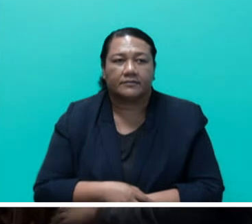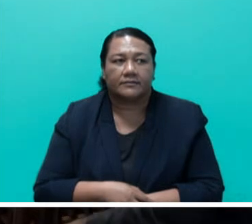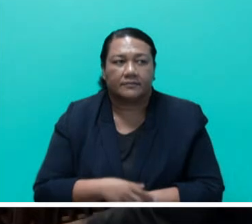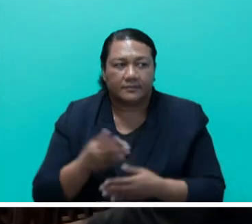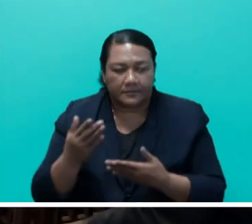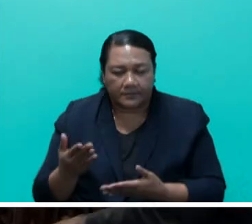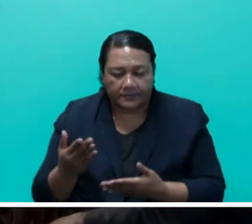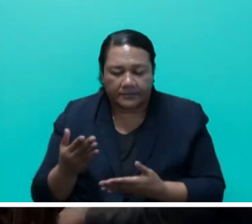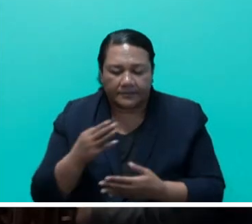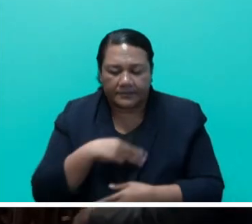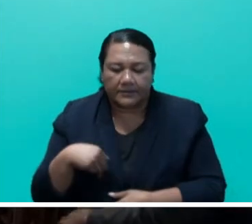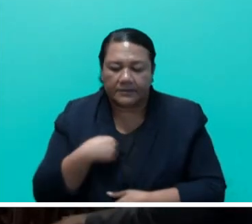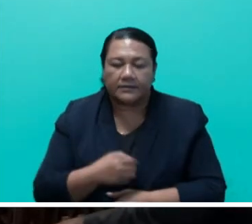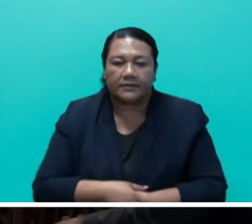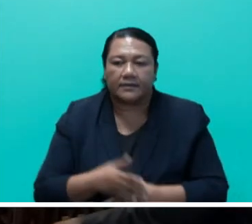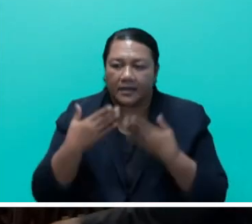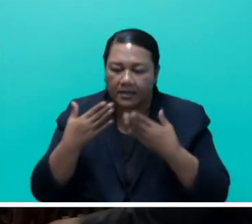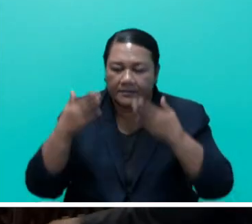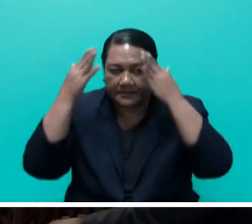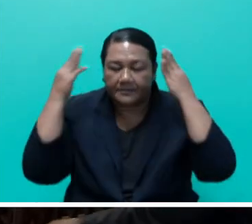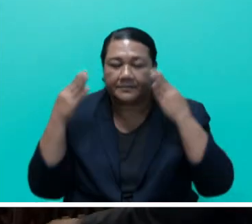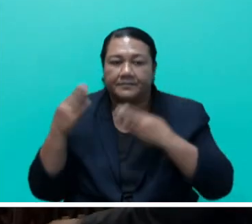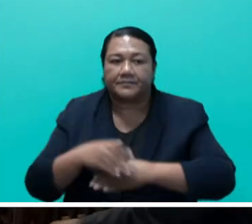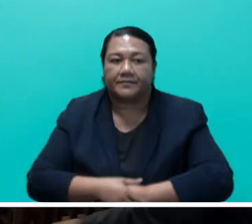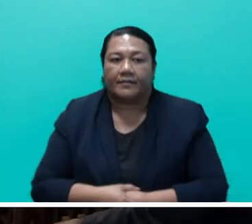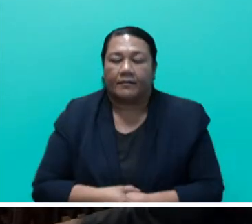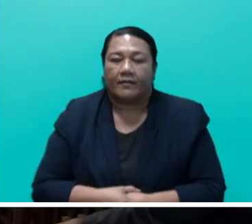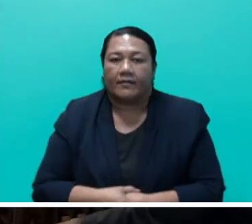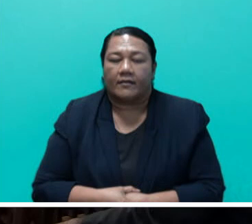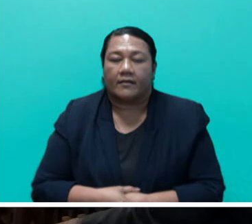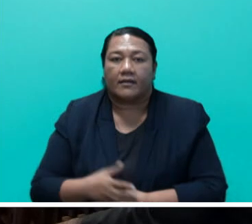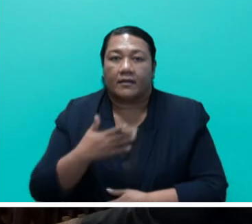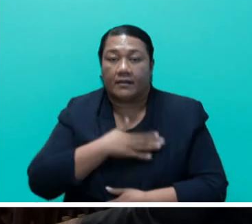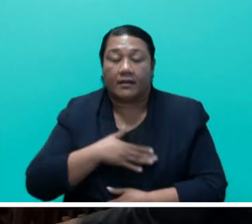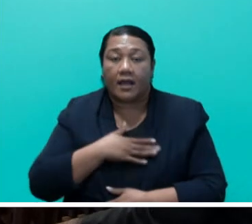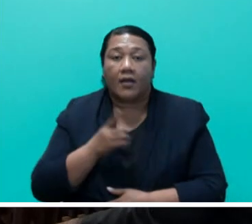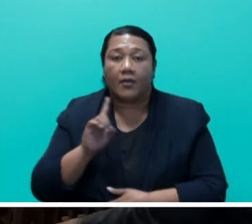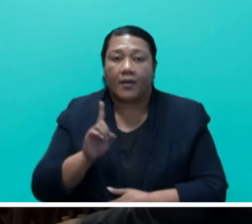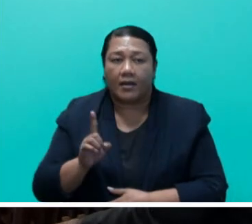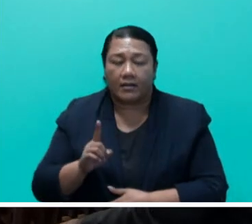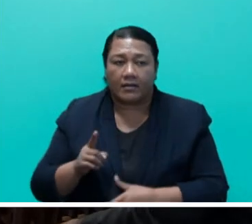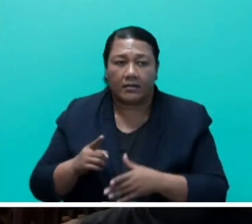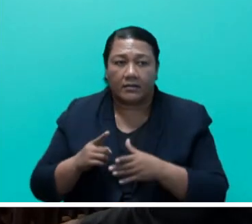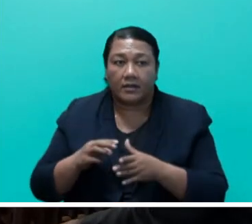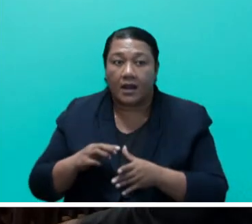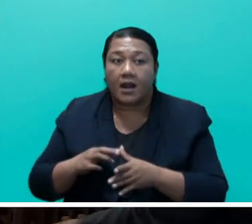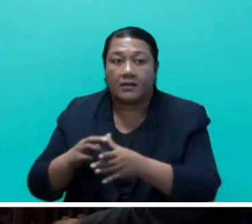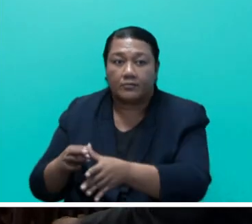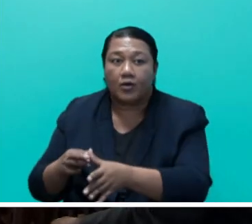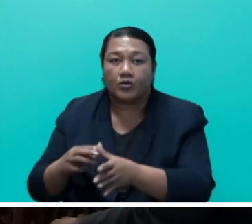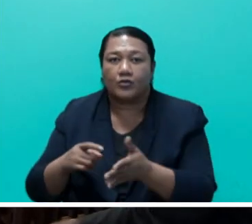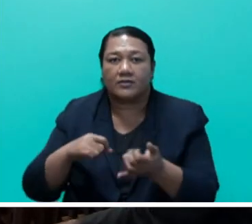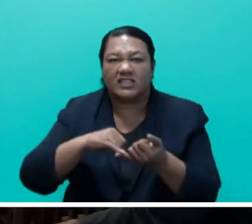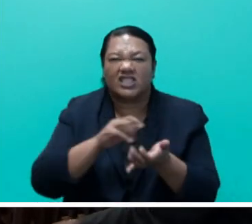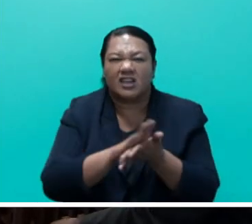Thank you very much, Mr. Speaker. Uh, I'd like to respond to Dinesh Sharma, and I